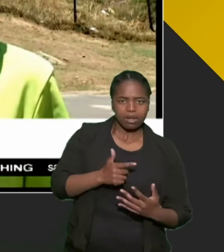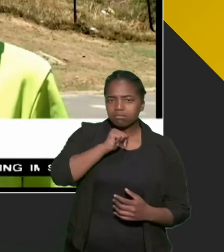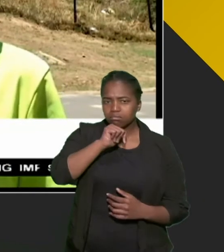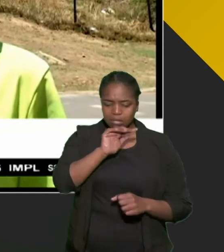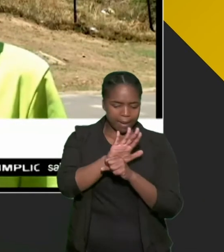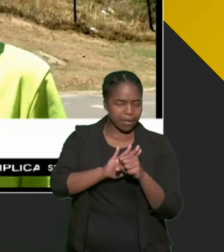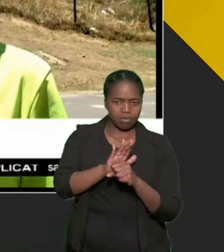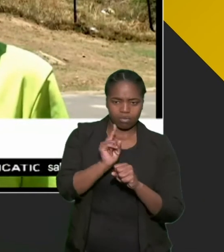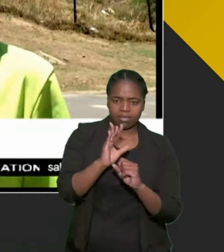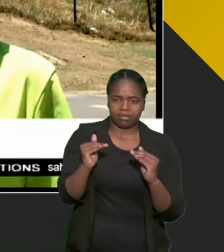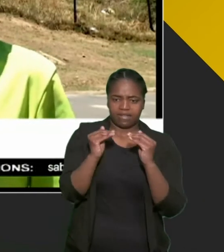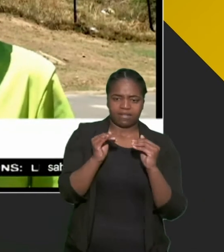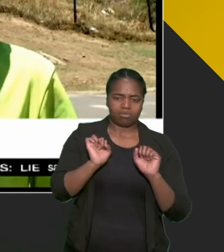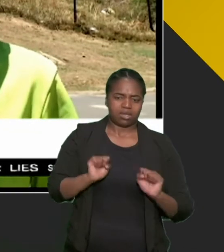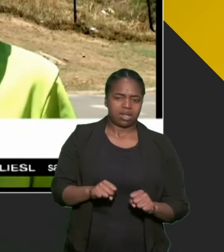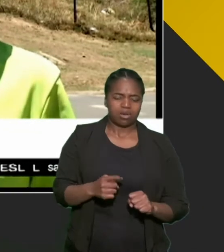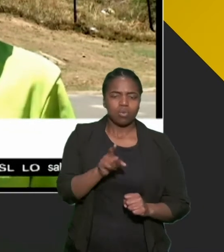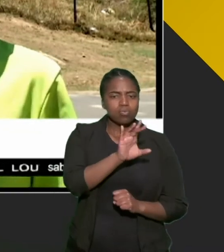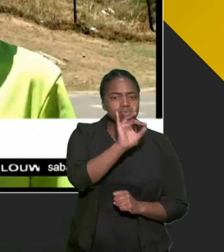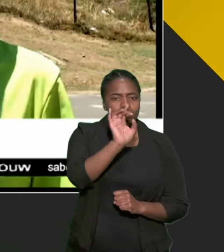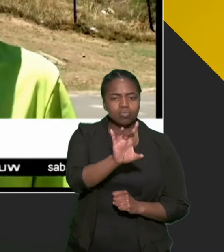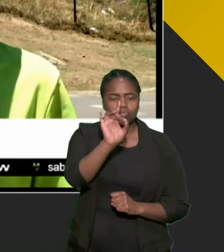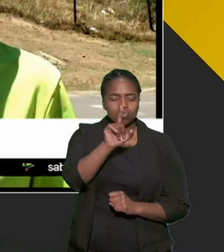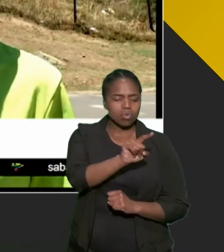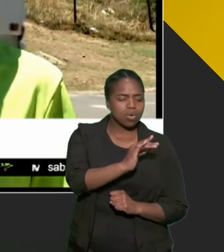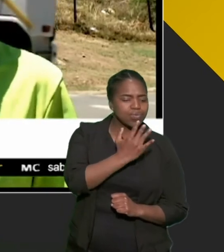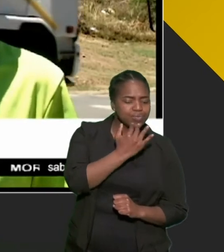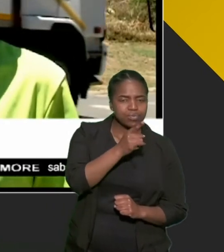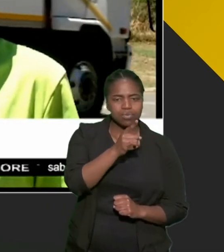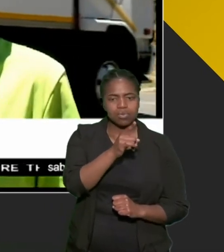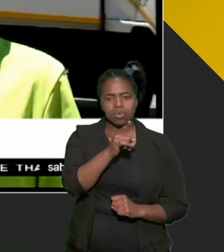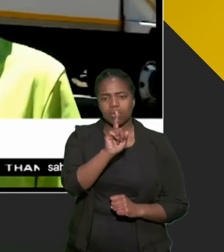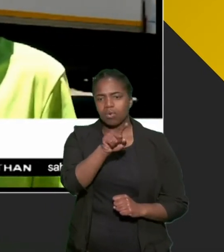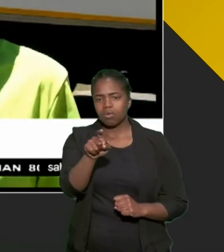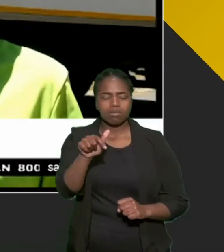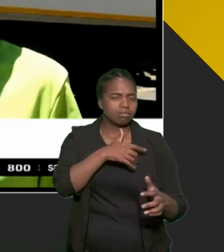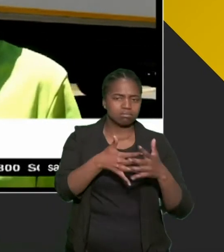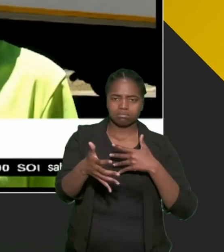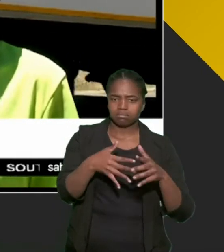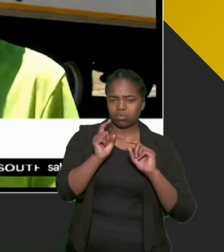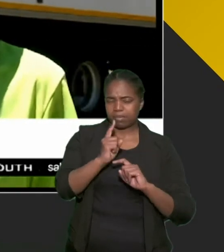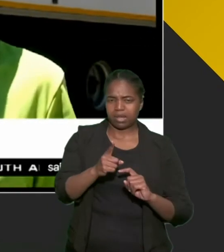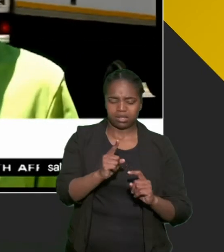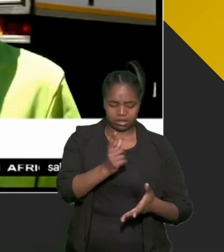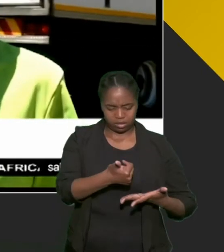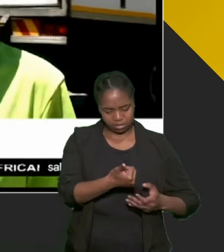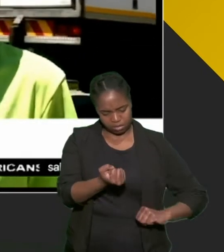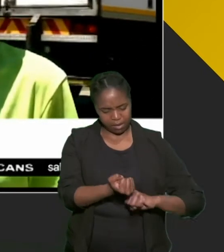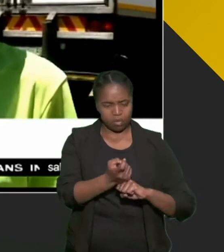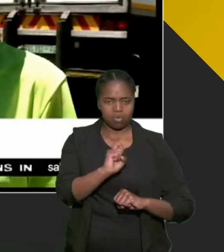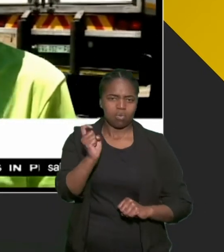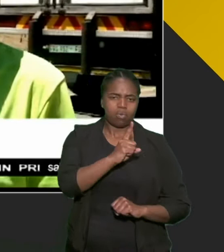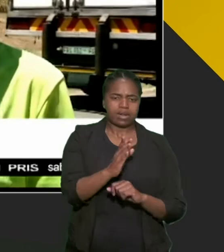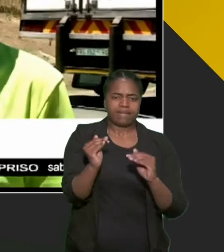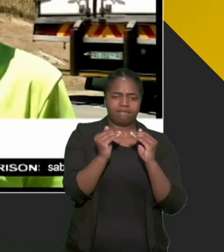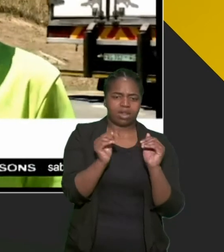fair chance, not choosing any gender, any age, anything, just being given a fair